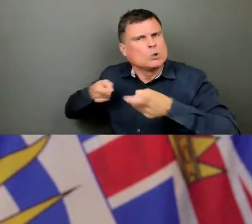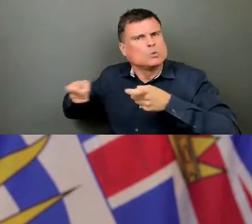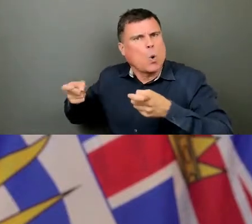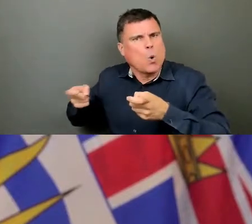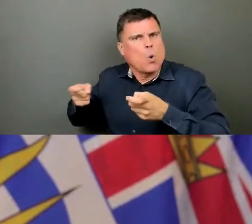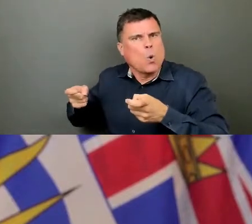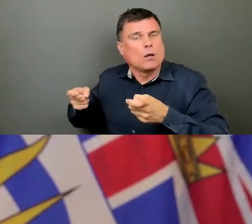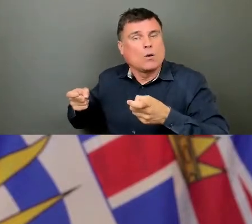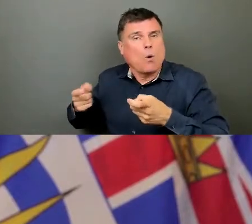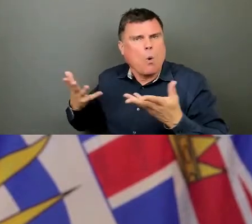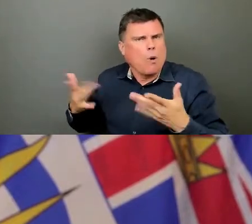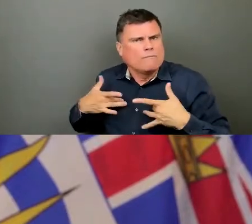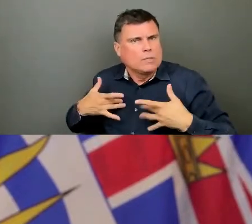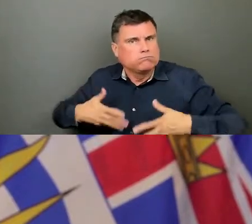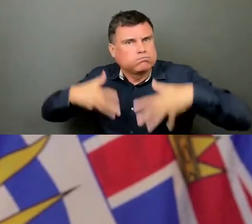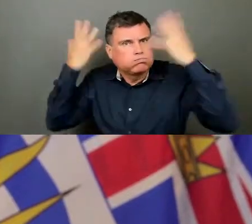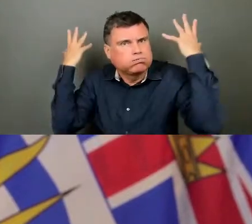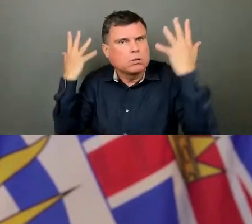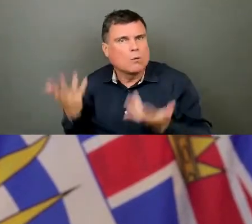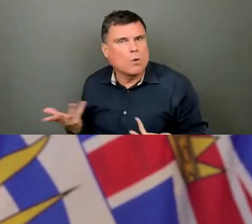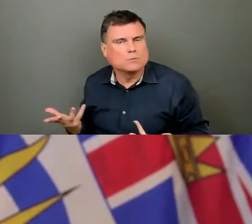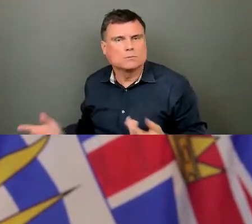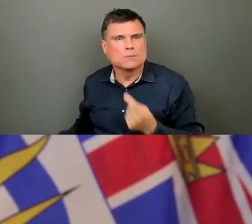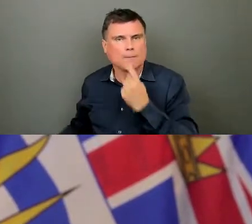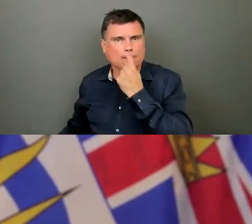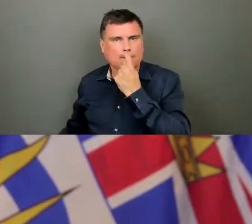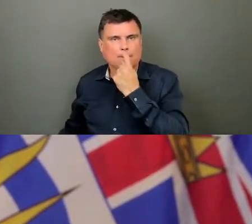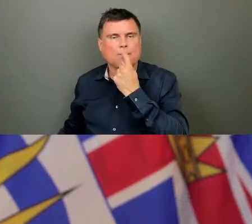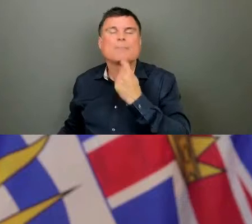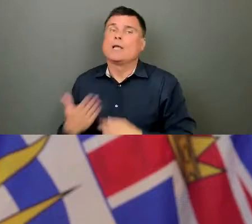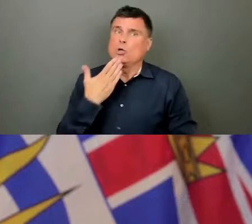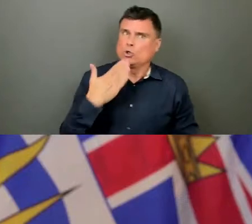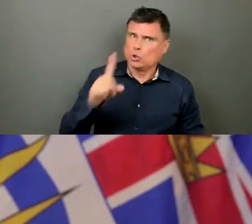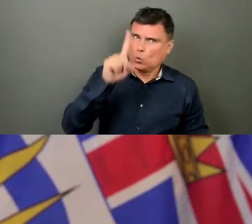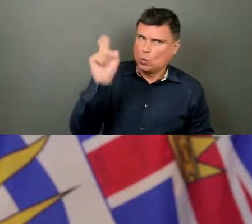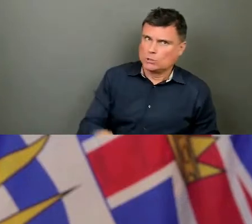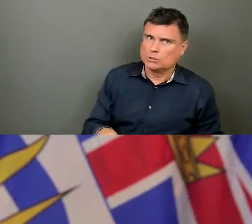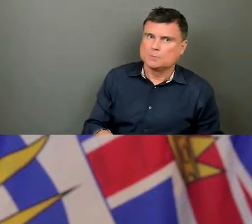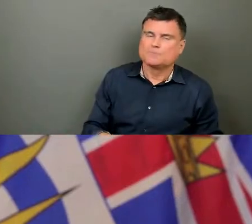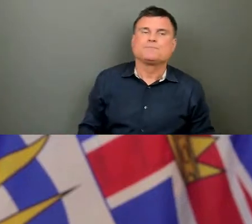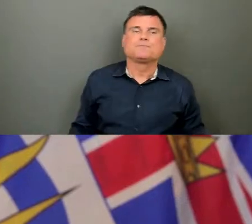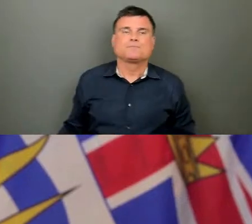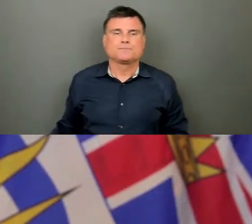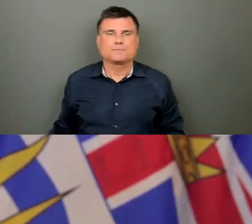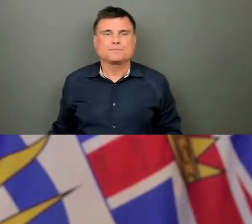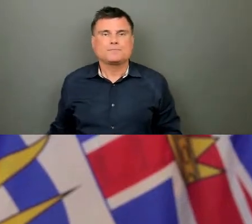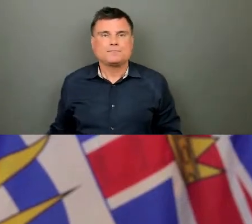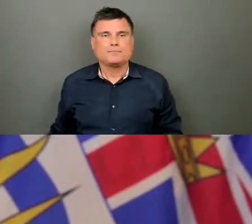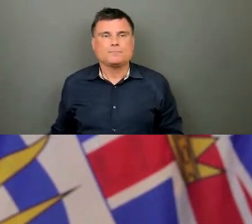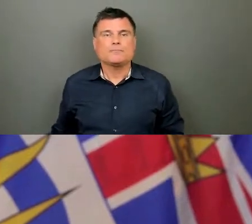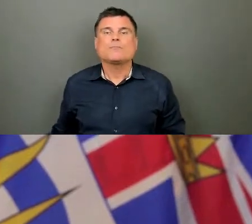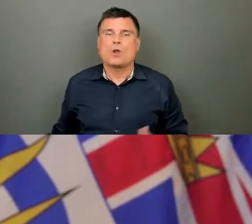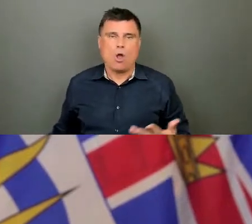good questions. So we have put in some measures, looking at the models over the last few weeks,